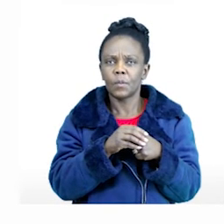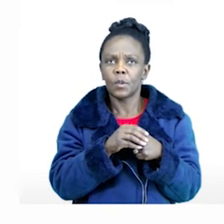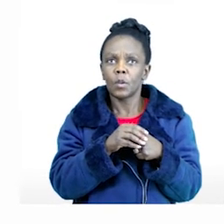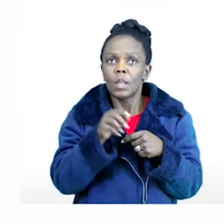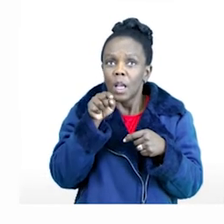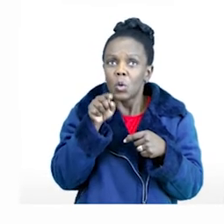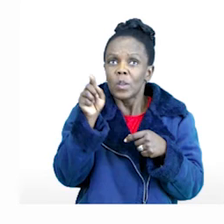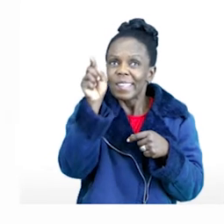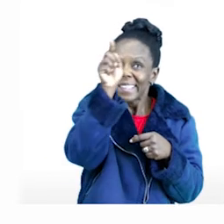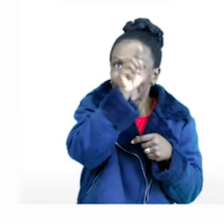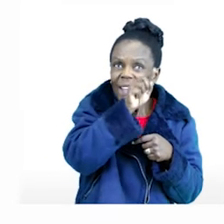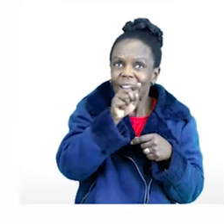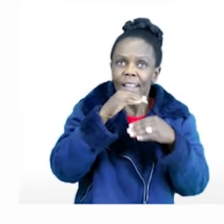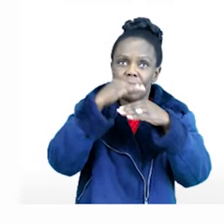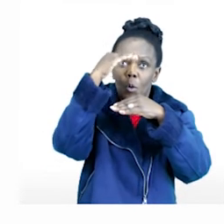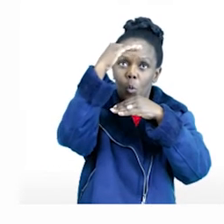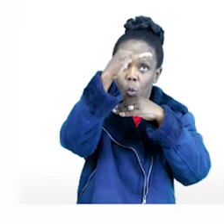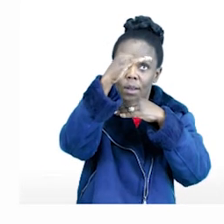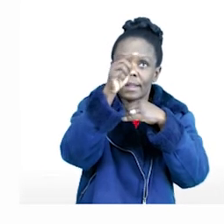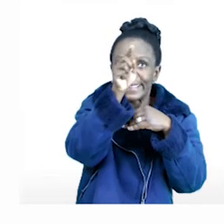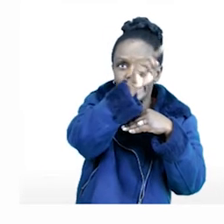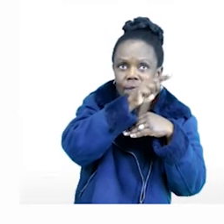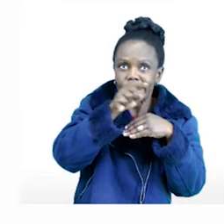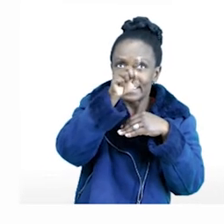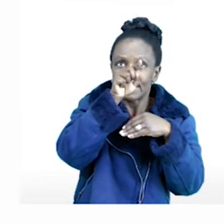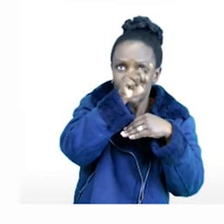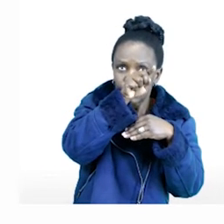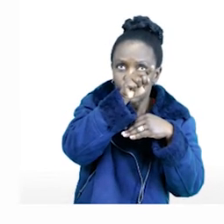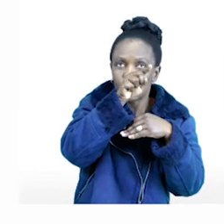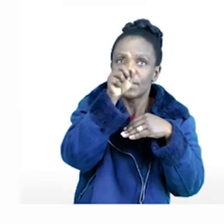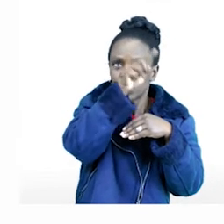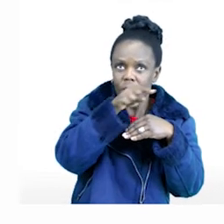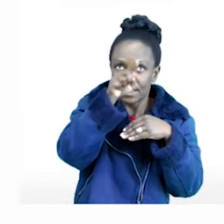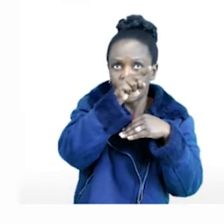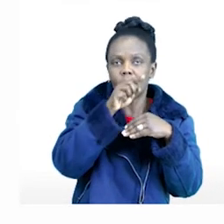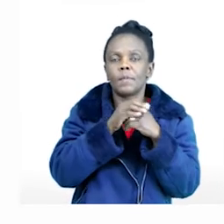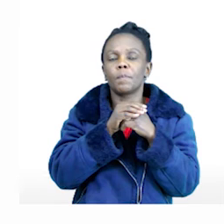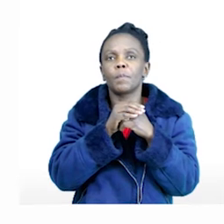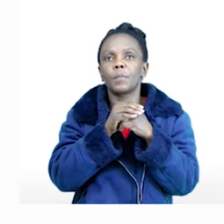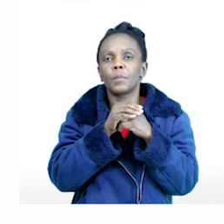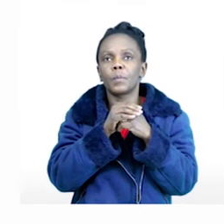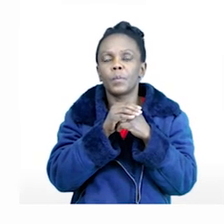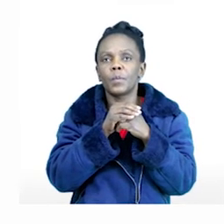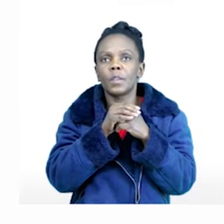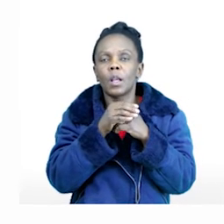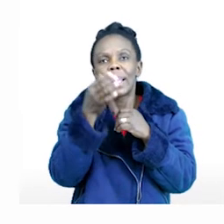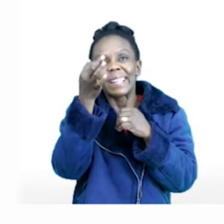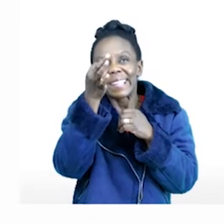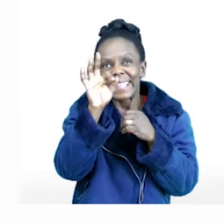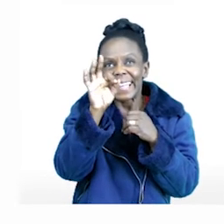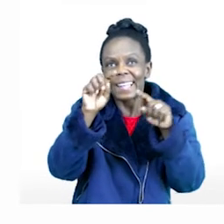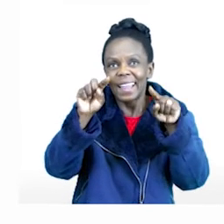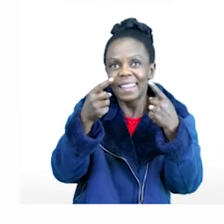show that that is the one that is missing at the bottom. This means that you have 9 more things left to look